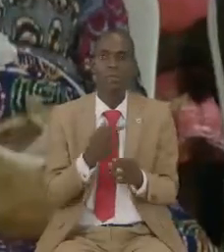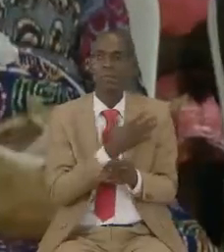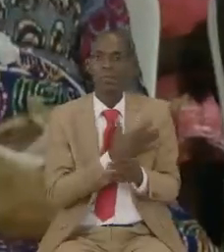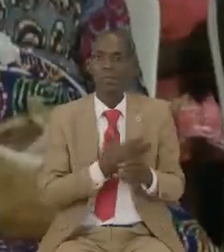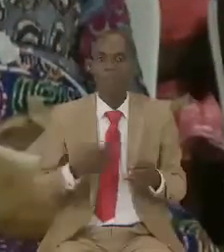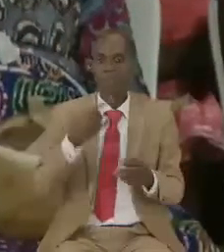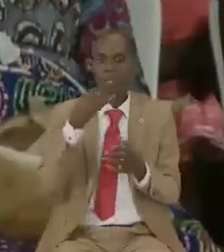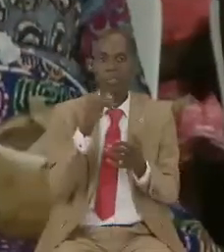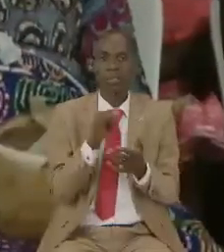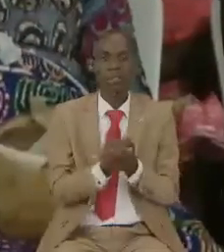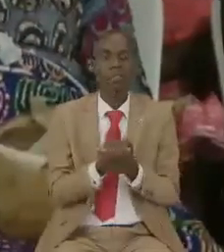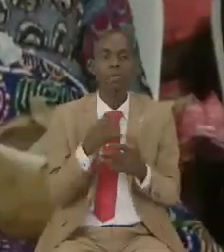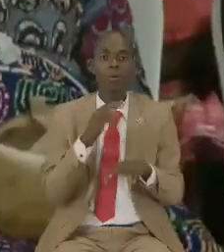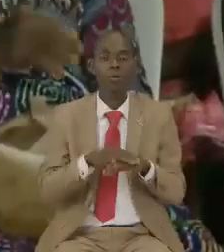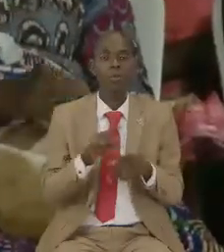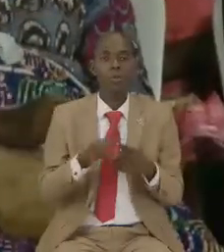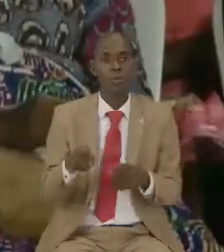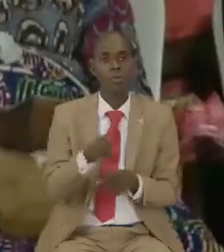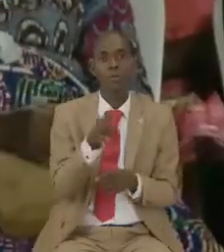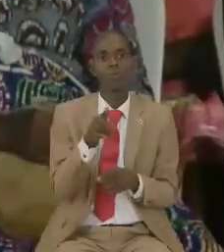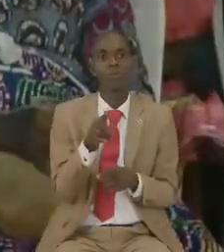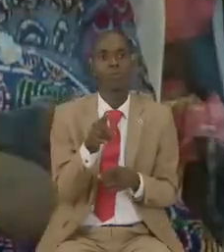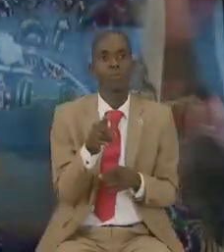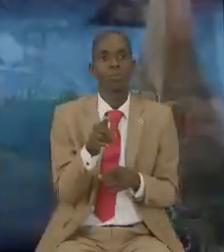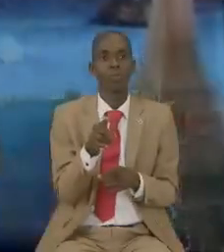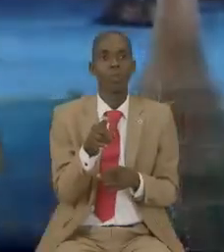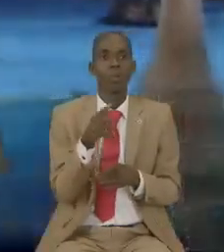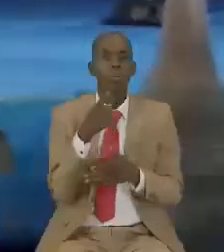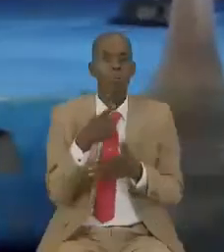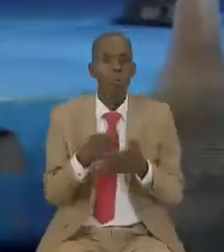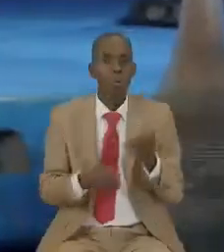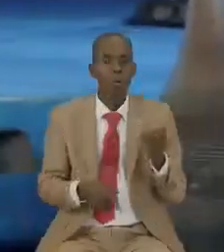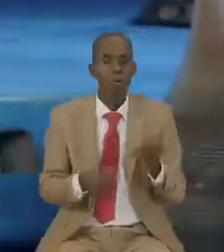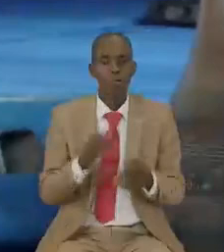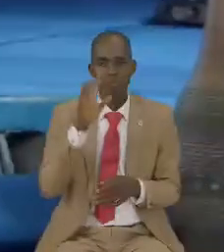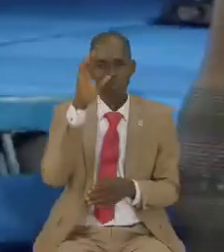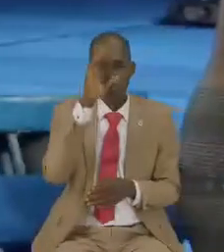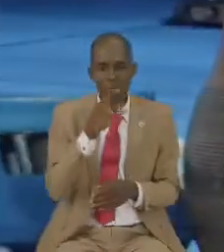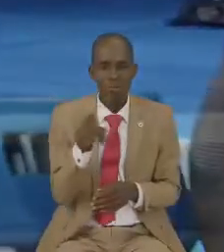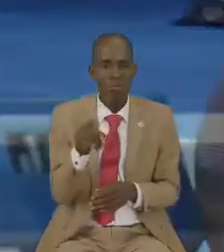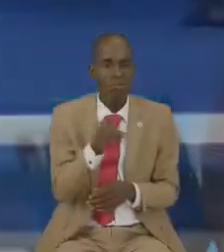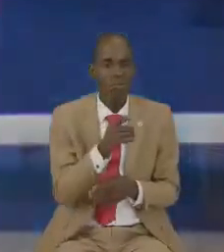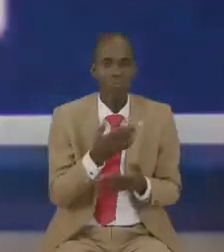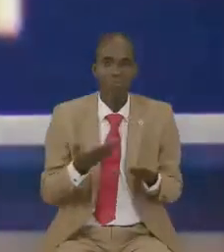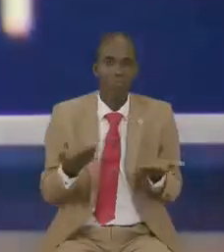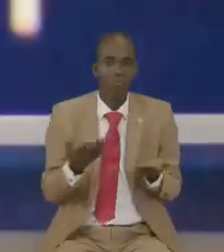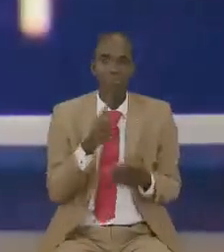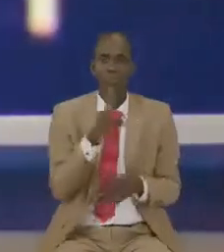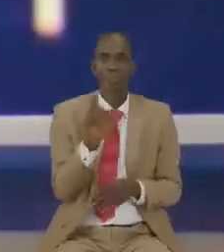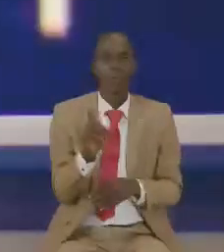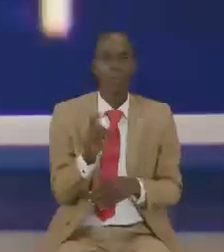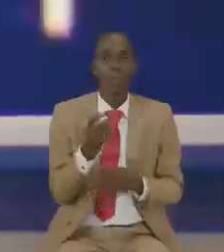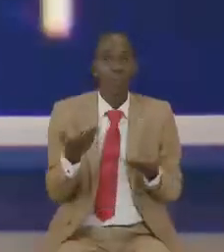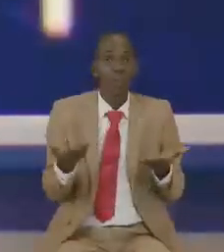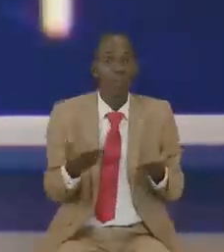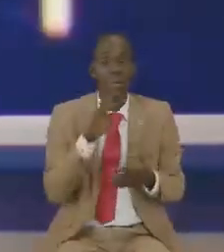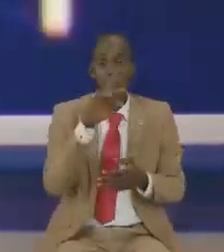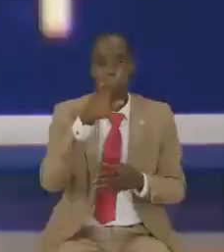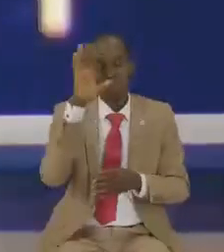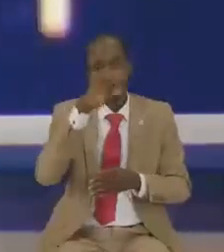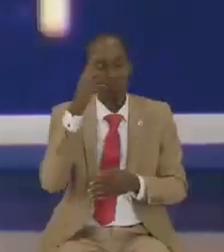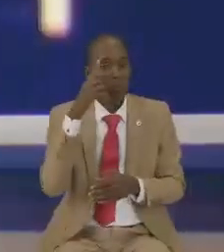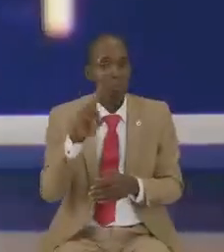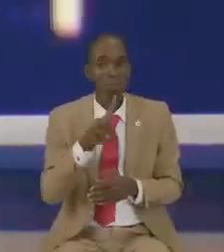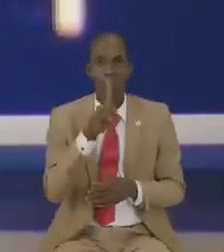saith unto them, what seek ye? What are you looking for? You're looking